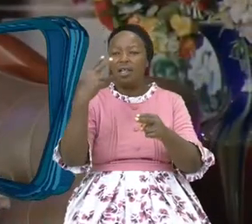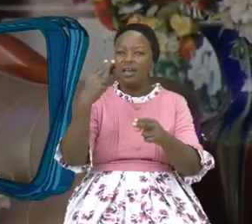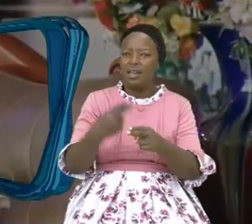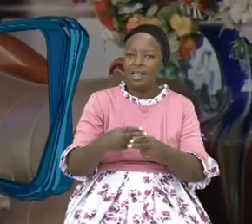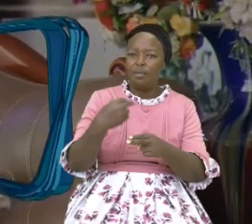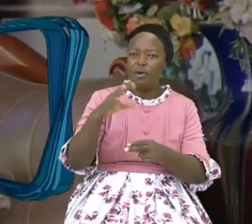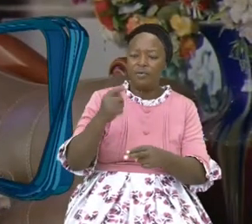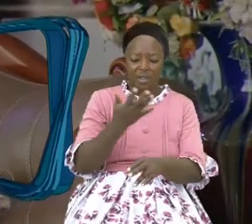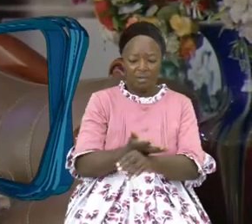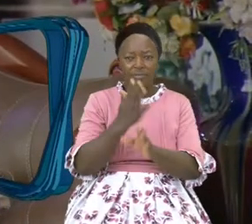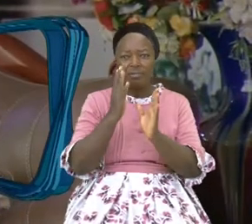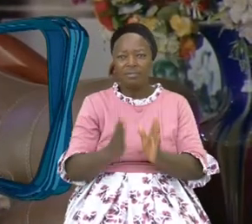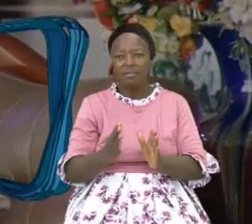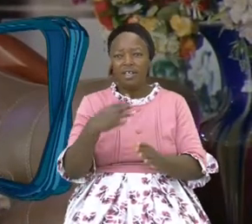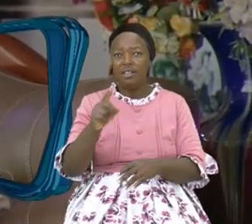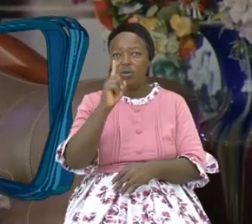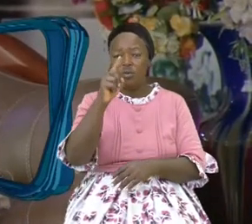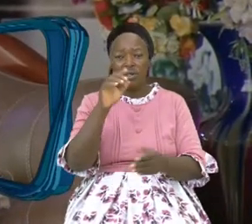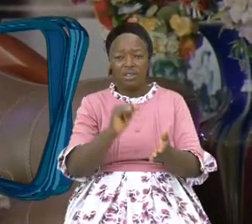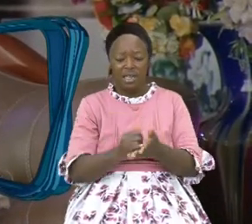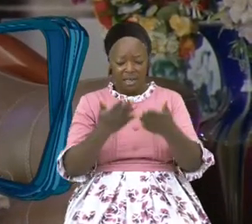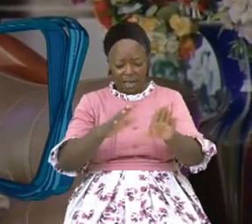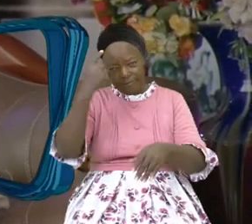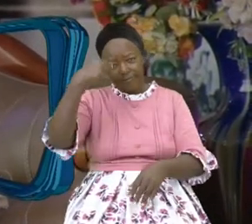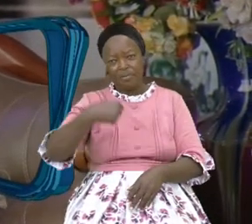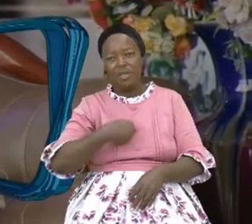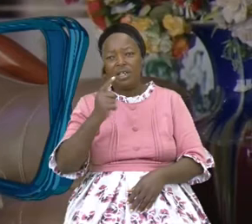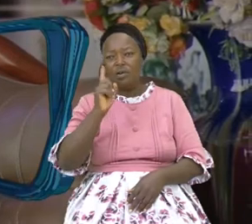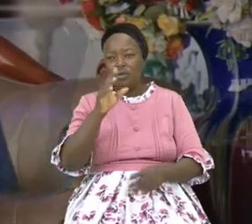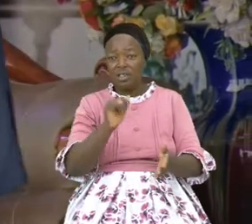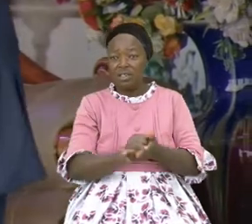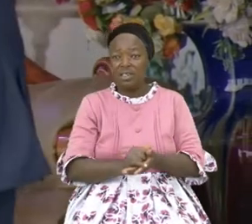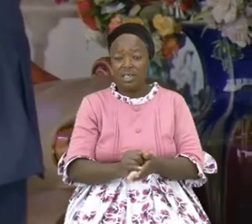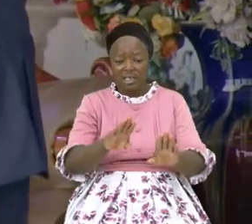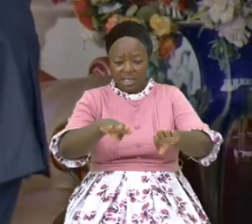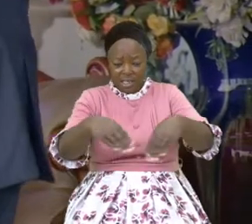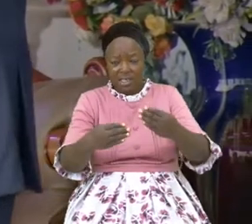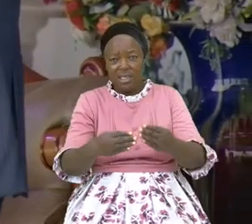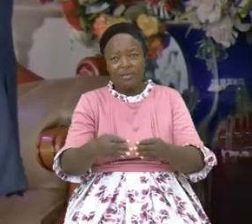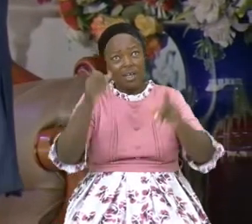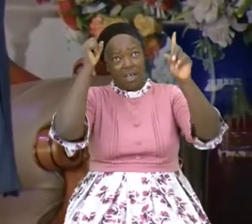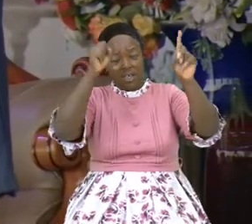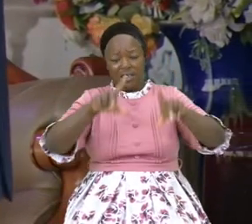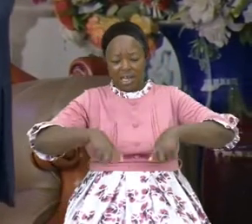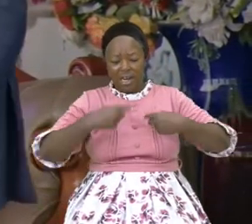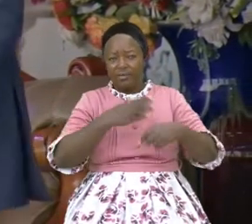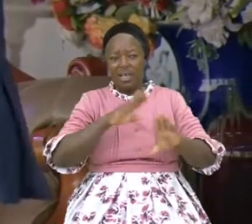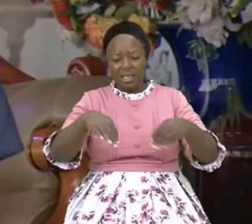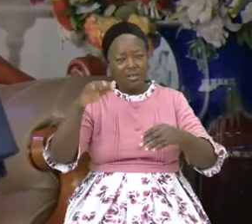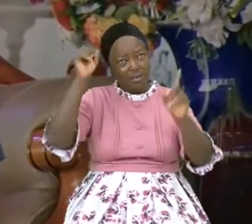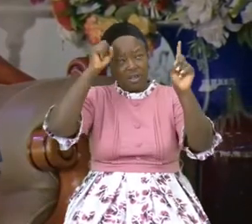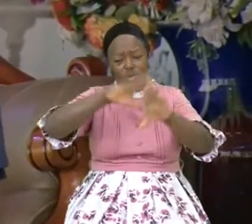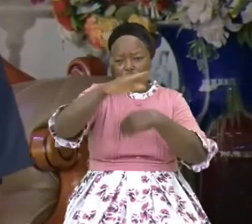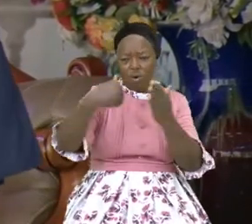the advocate, the one that died for me, and the one that gave his life and gave his all for